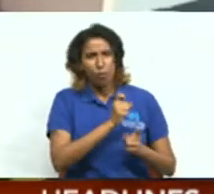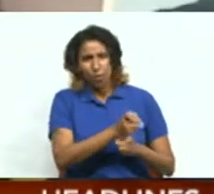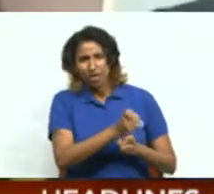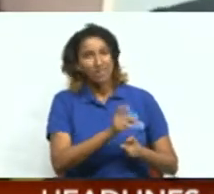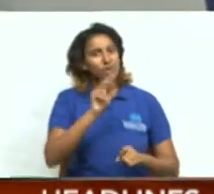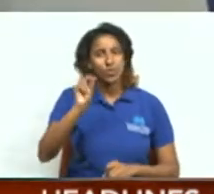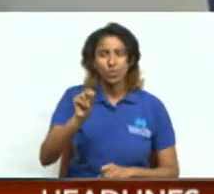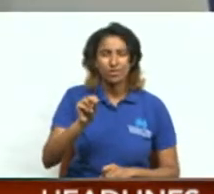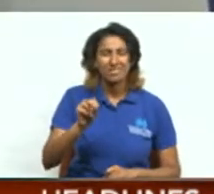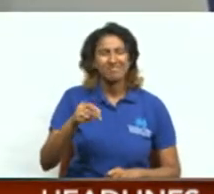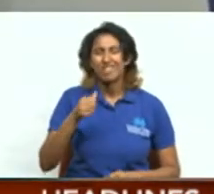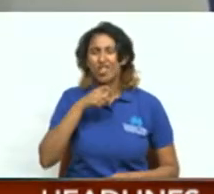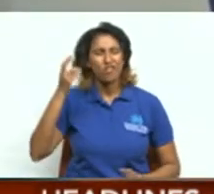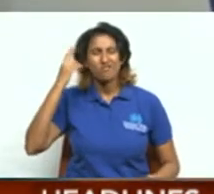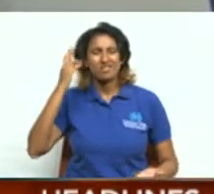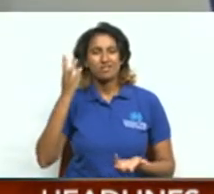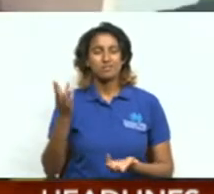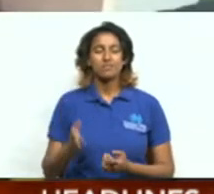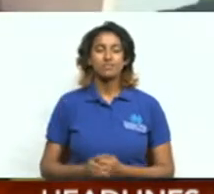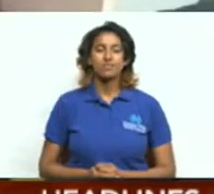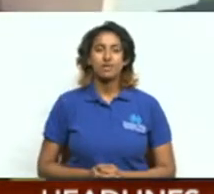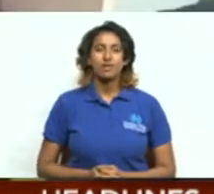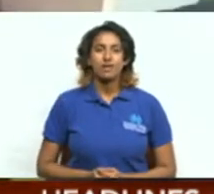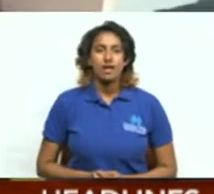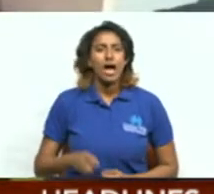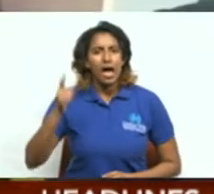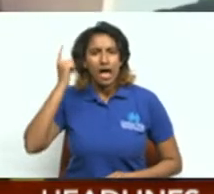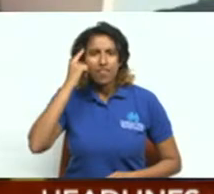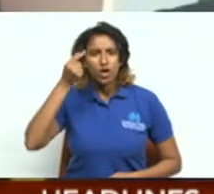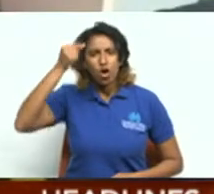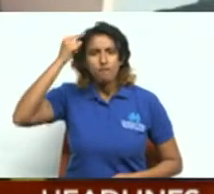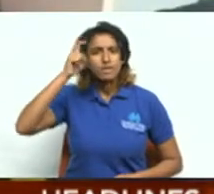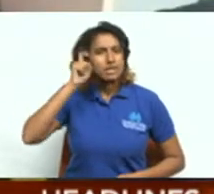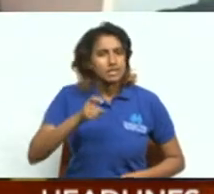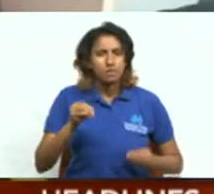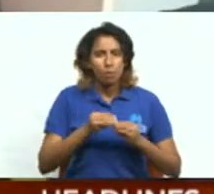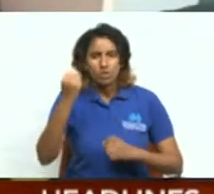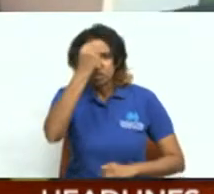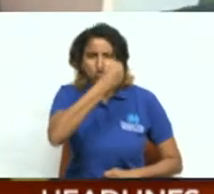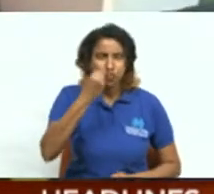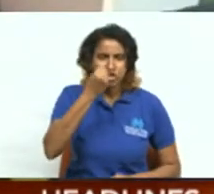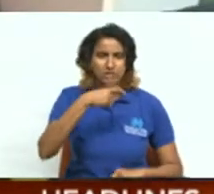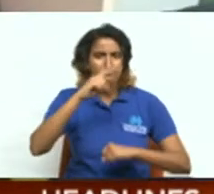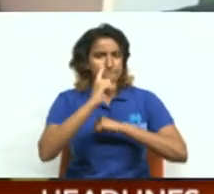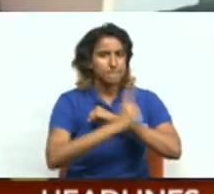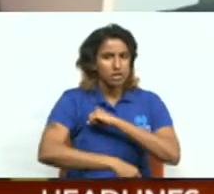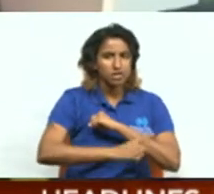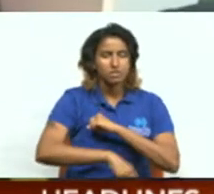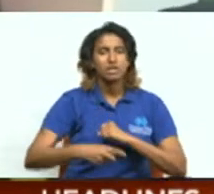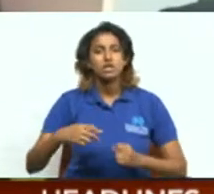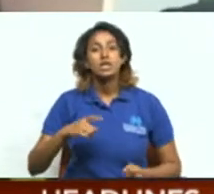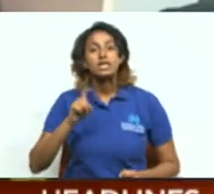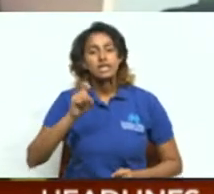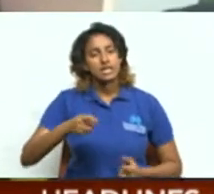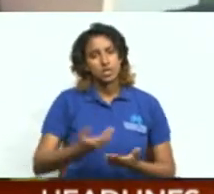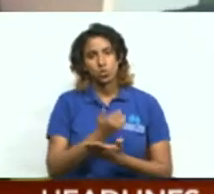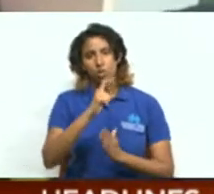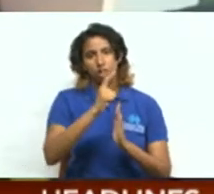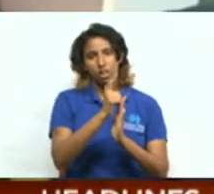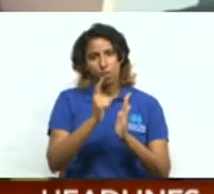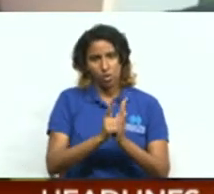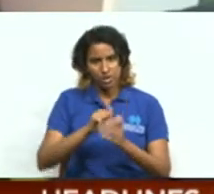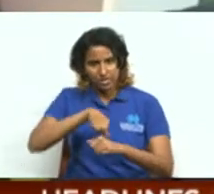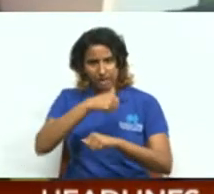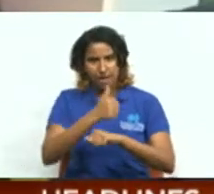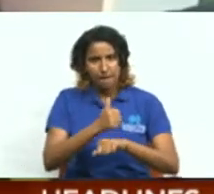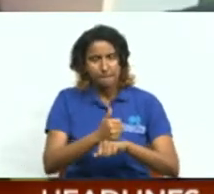this is nonsense. I think the state needs to be forceful about this. I think legislation needs to be enacted to bring these people who made these